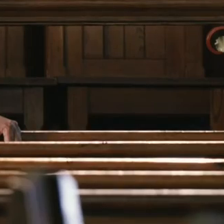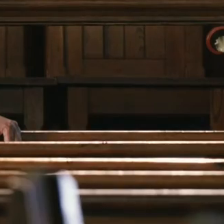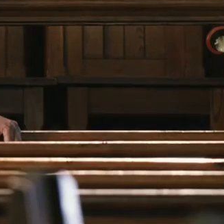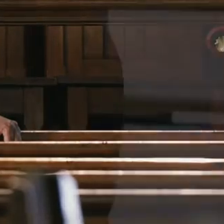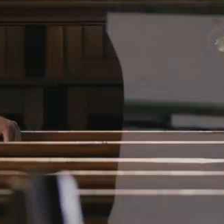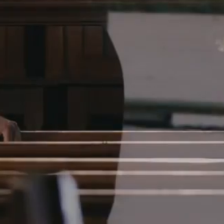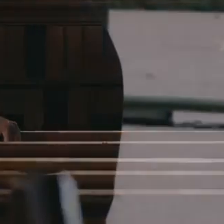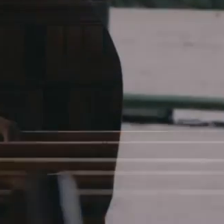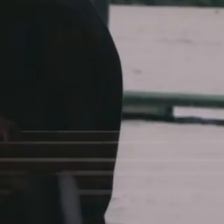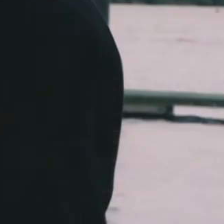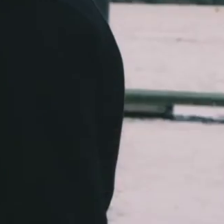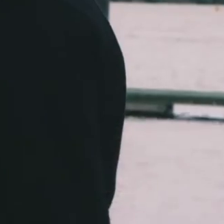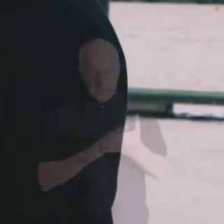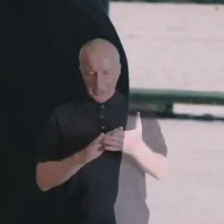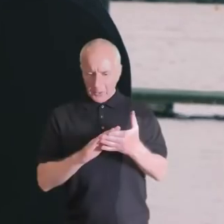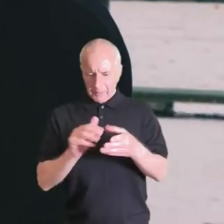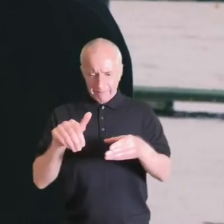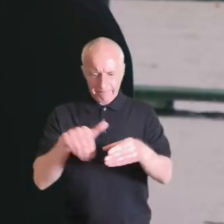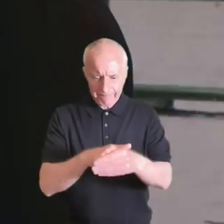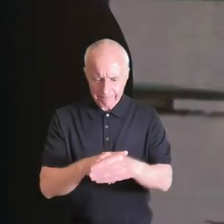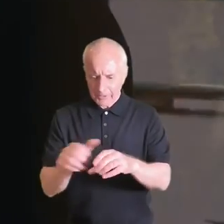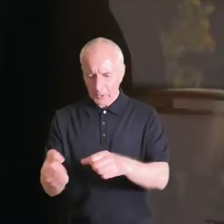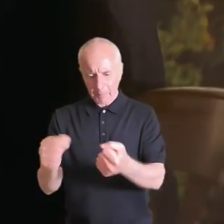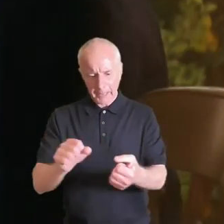What does it mean to belong to Baptist Together?